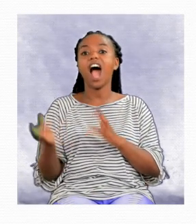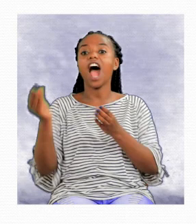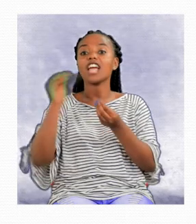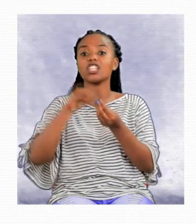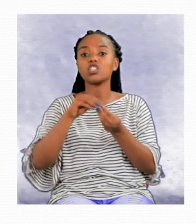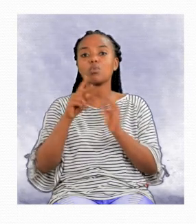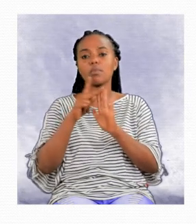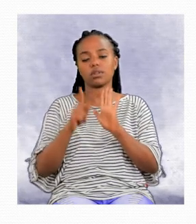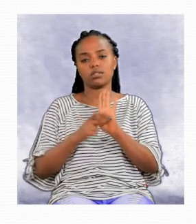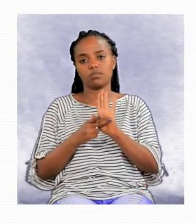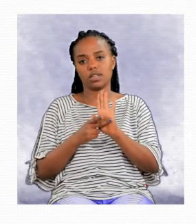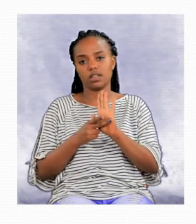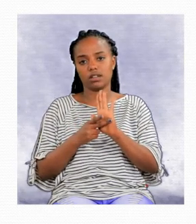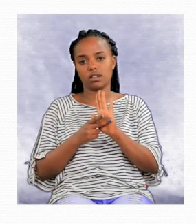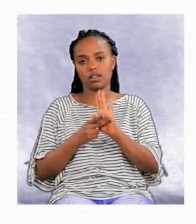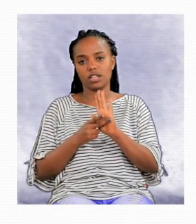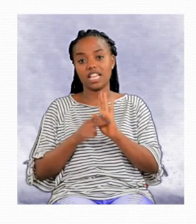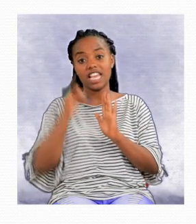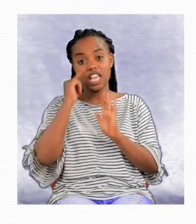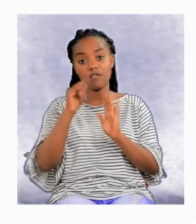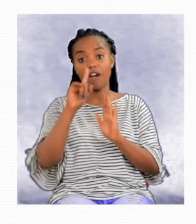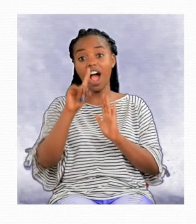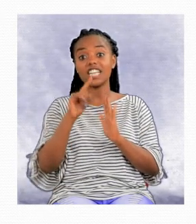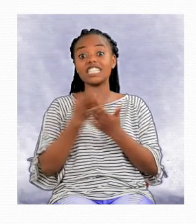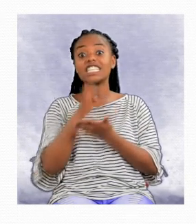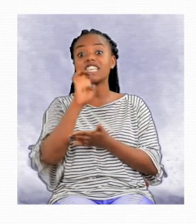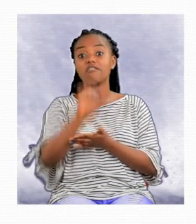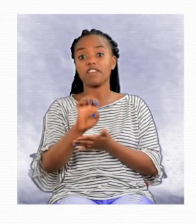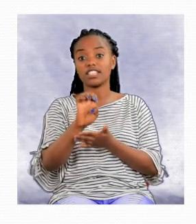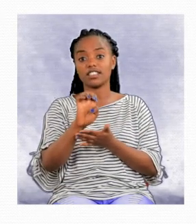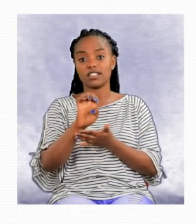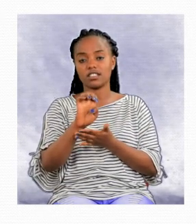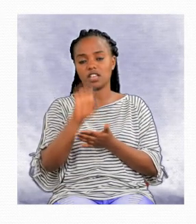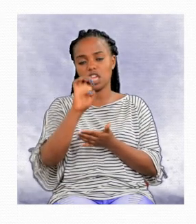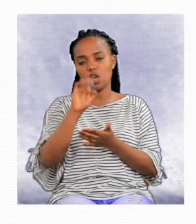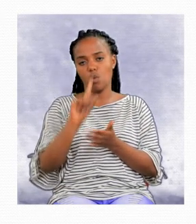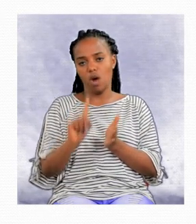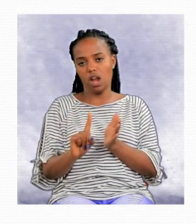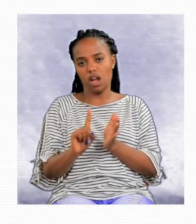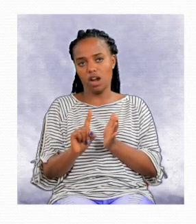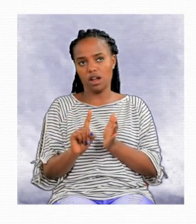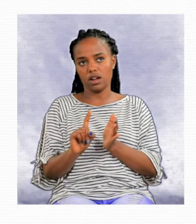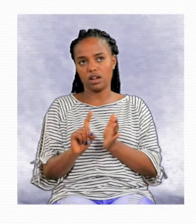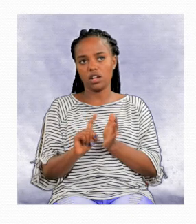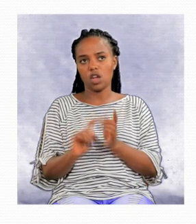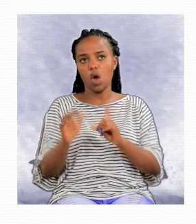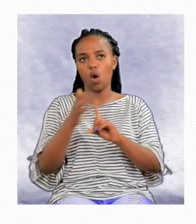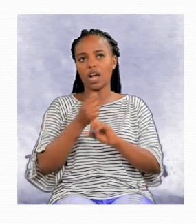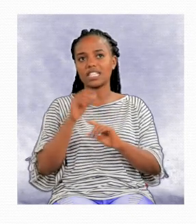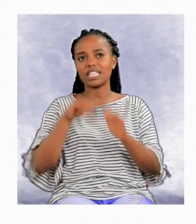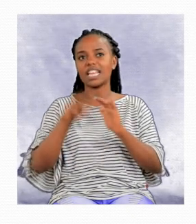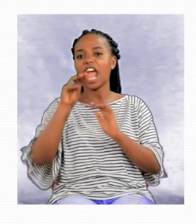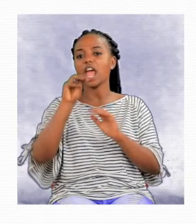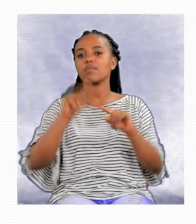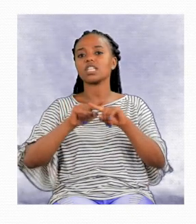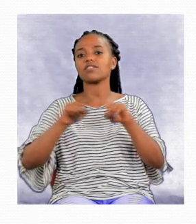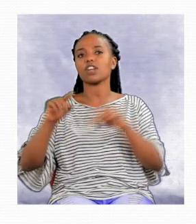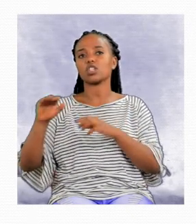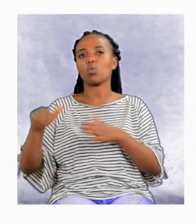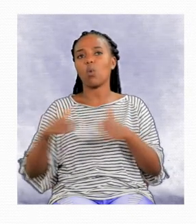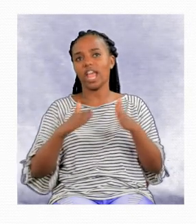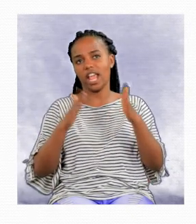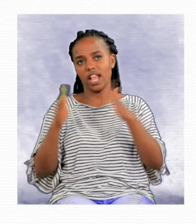Addition principle. If an event E1 occurs in M different